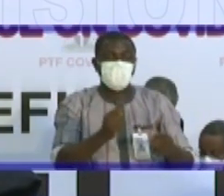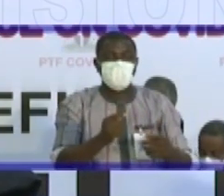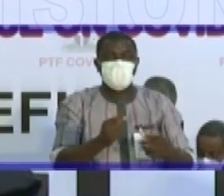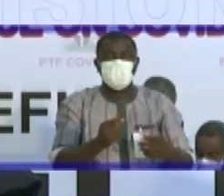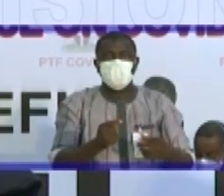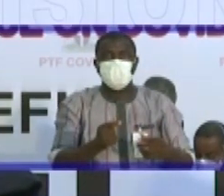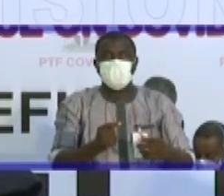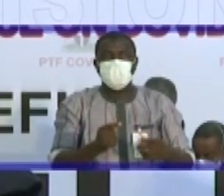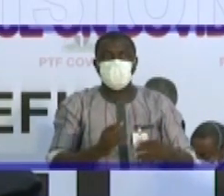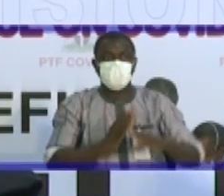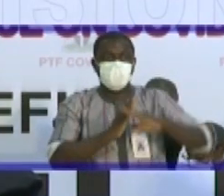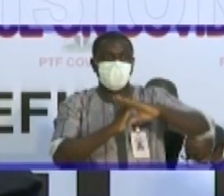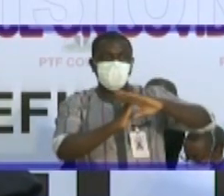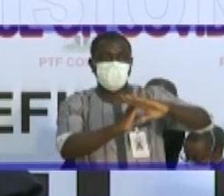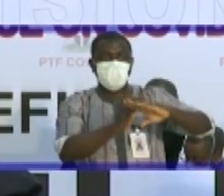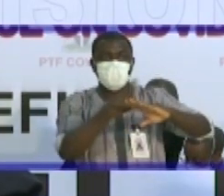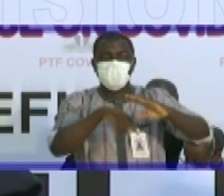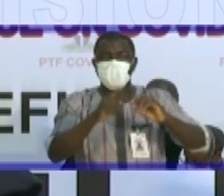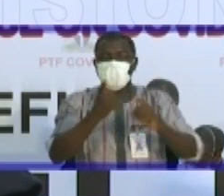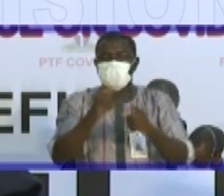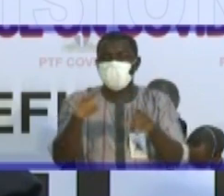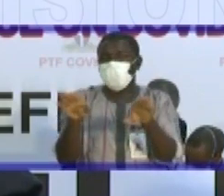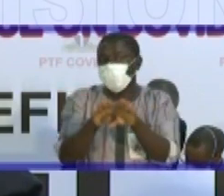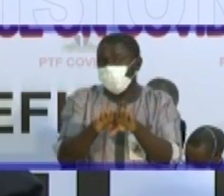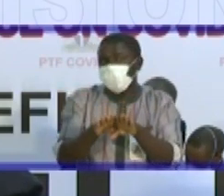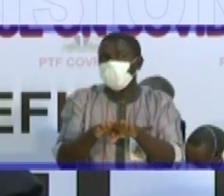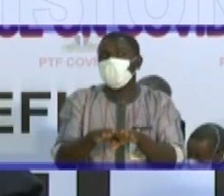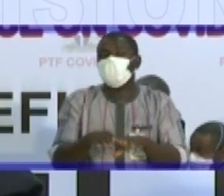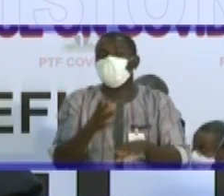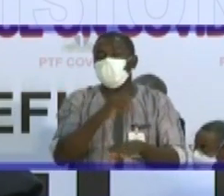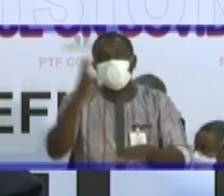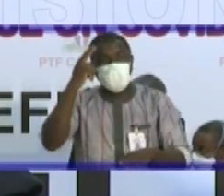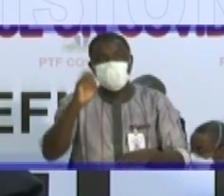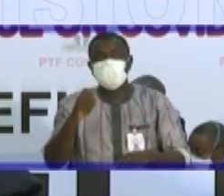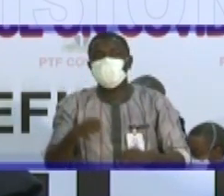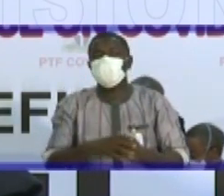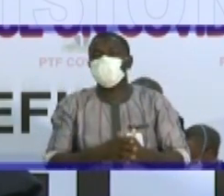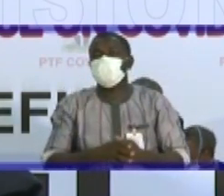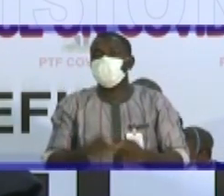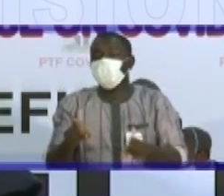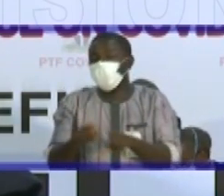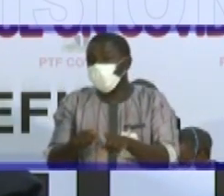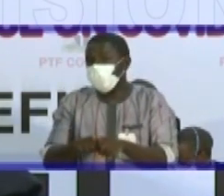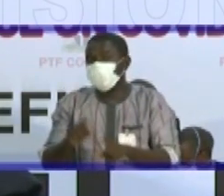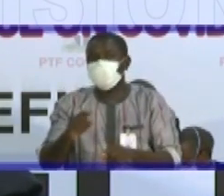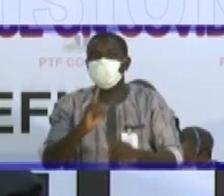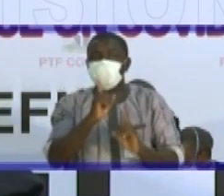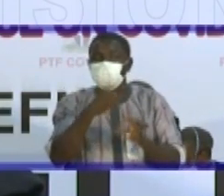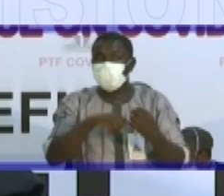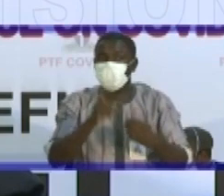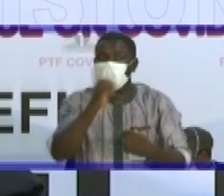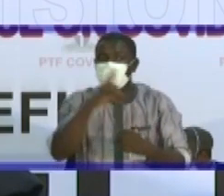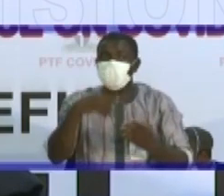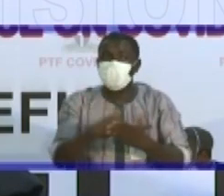on the lockdown in Ghana. And he also made special mention of fake news